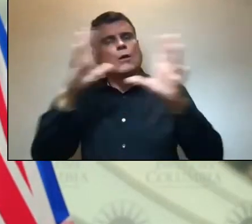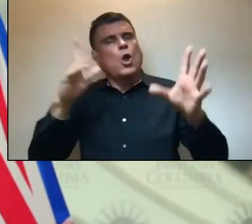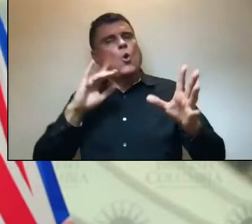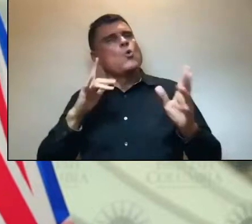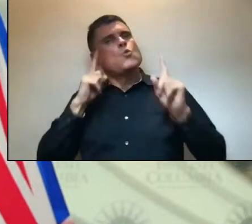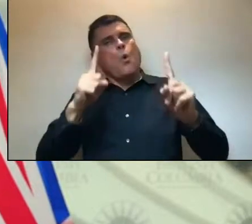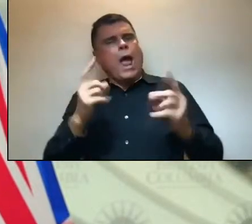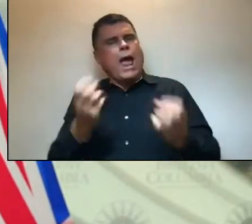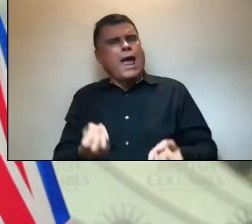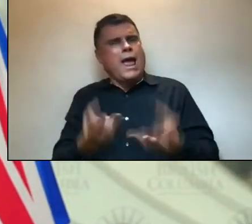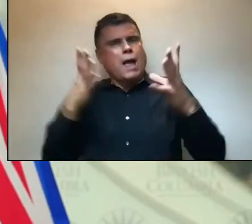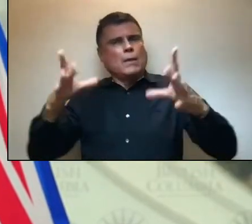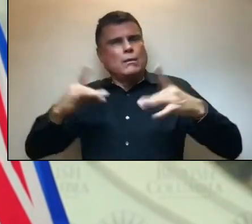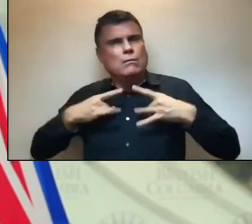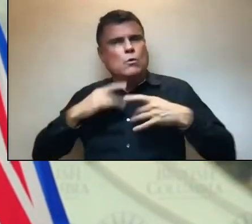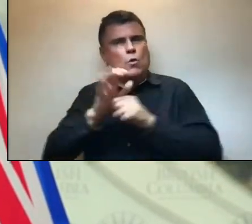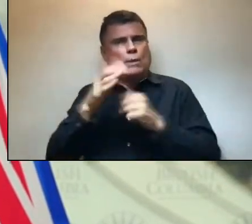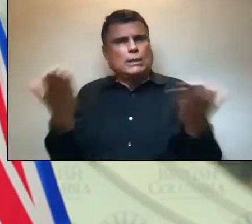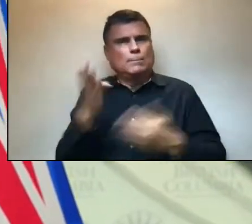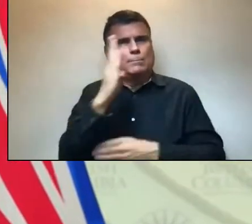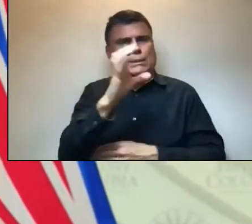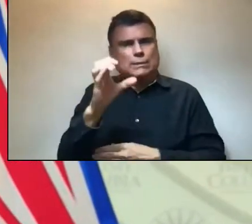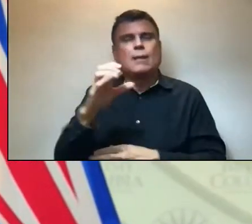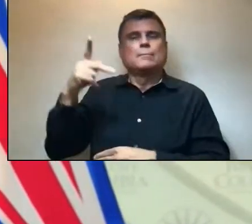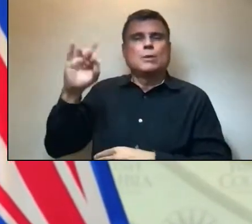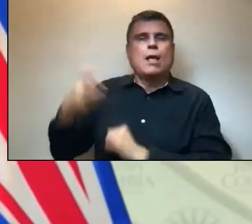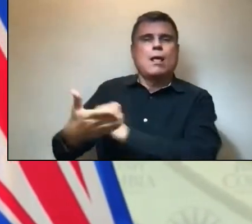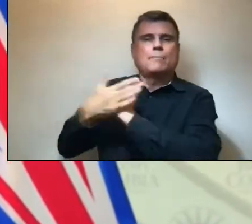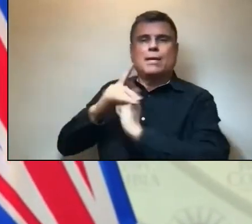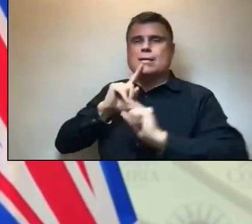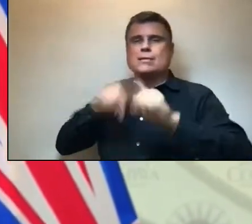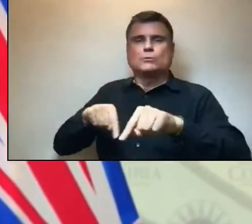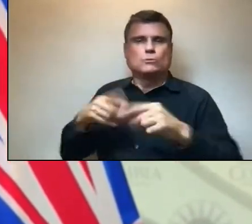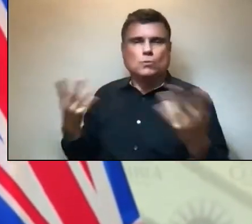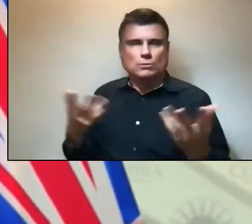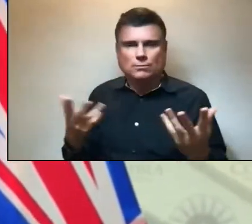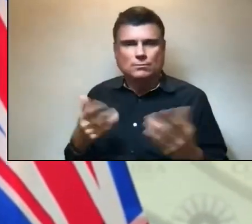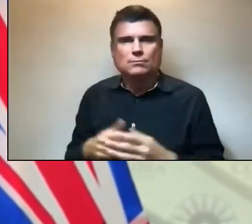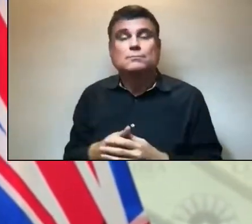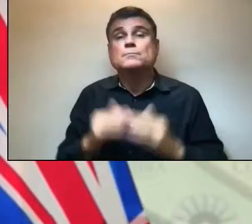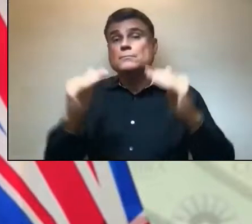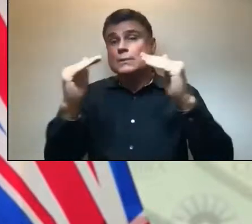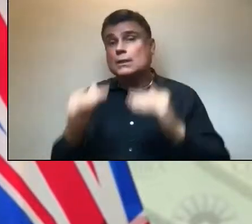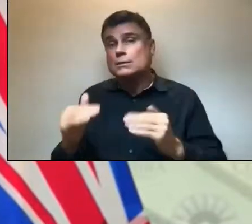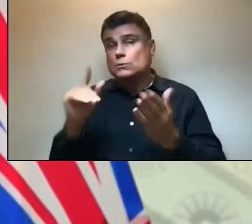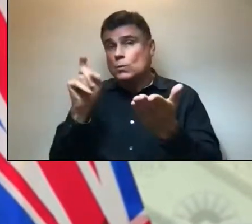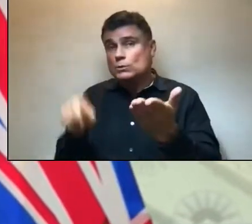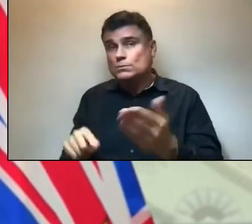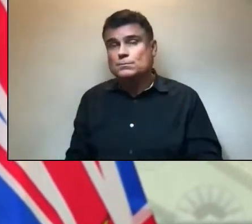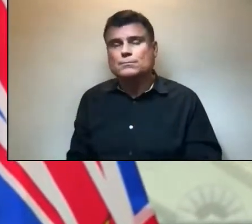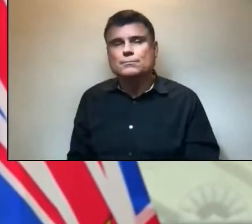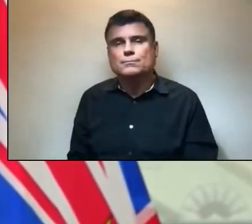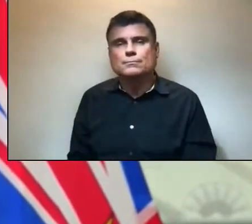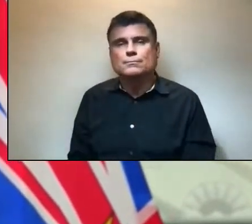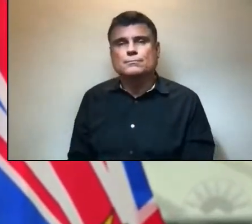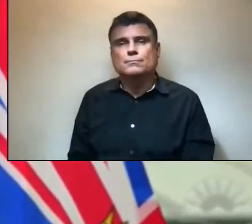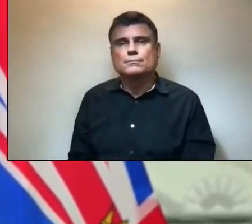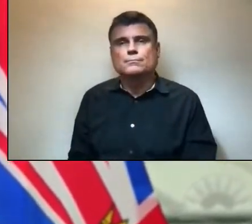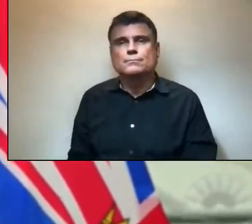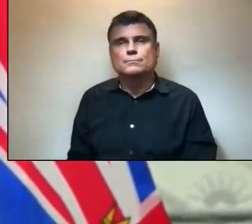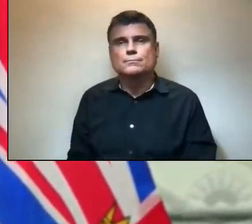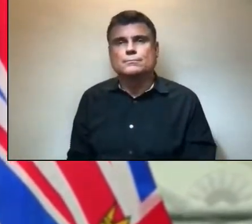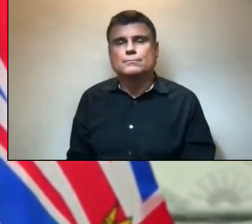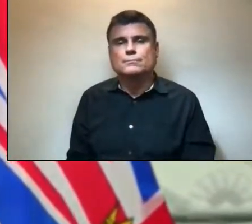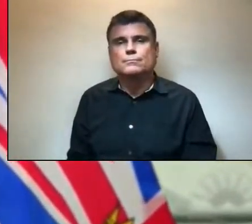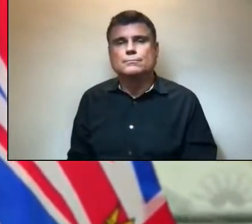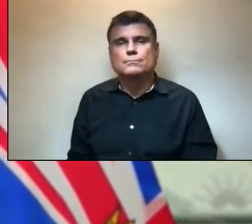Next question, Vinder Sajan, CTV. Hi there. Dr. Henry, I'm wondering, when do you expect Omicron